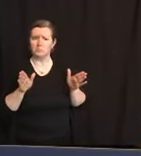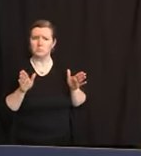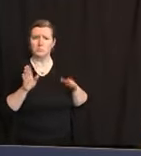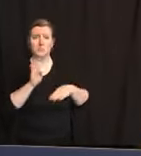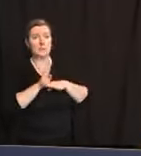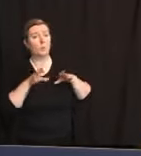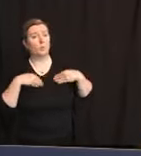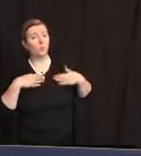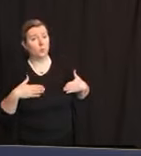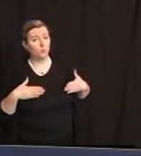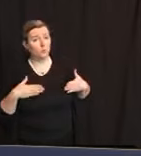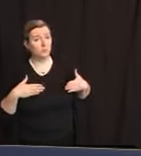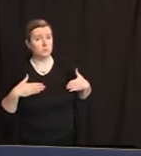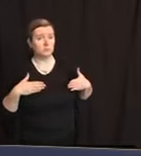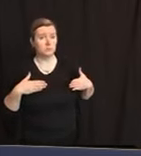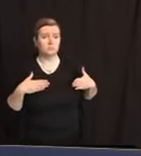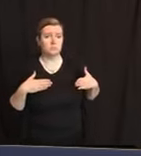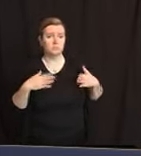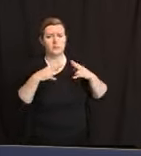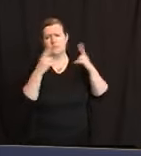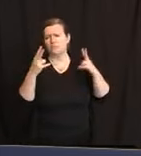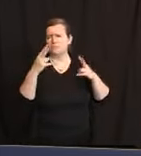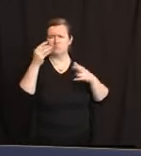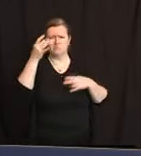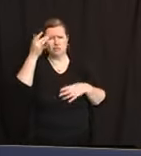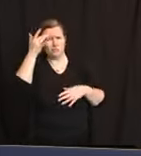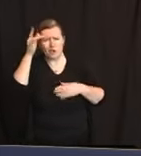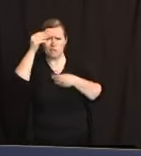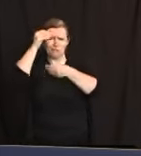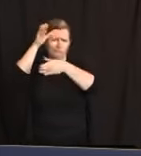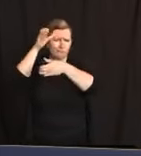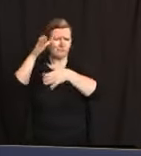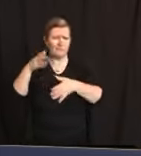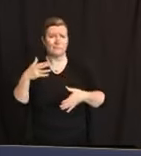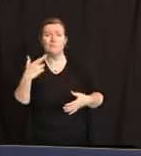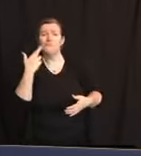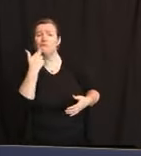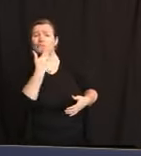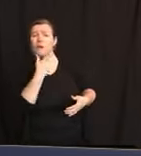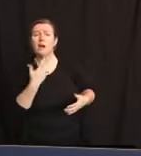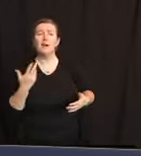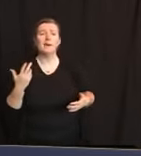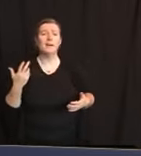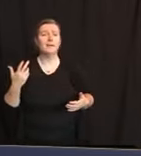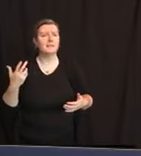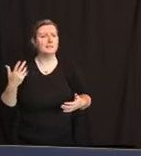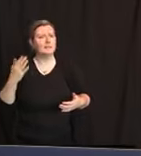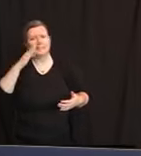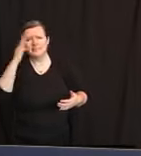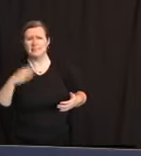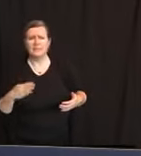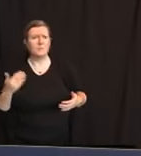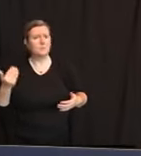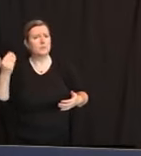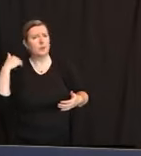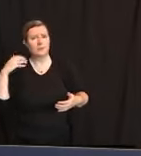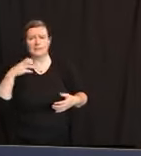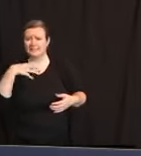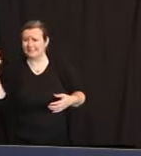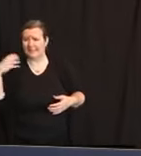are extremely smart. For instance, the restaurants, we had many restaurants that never before had to do takeout, never